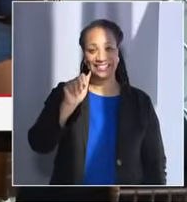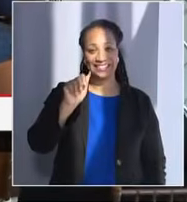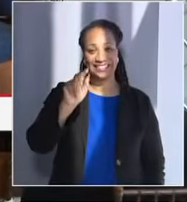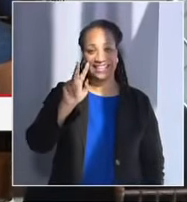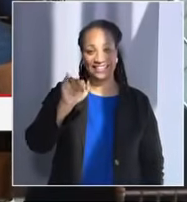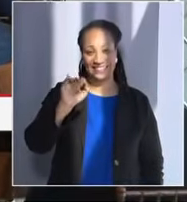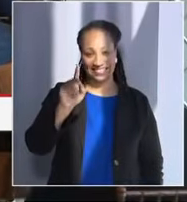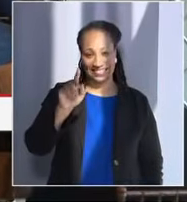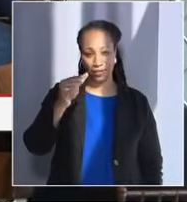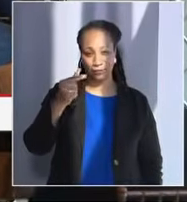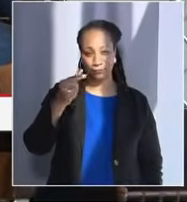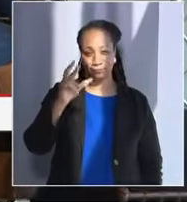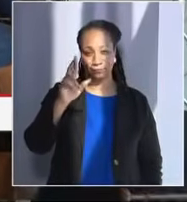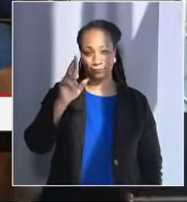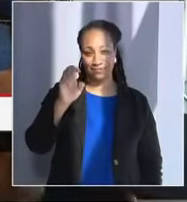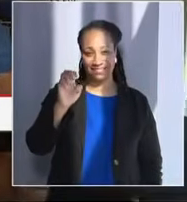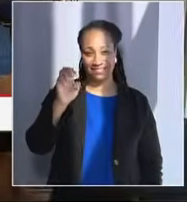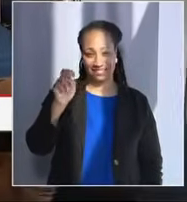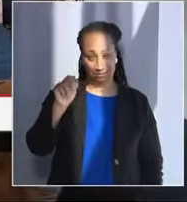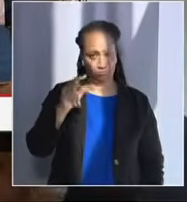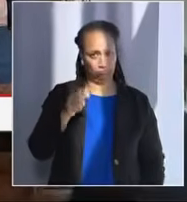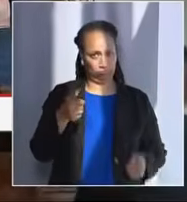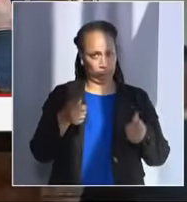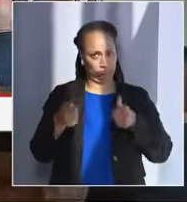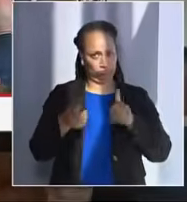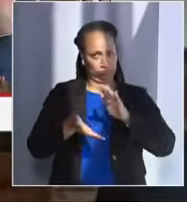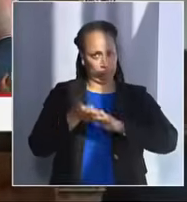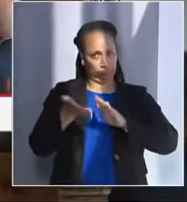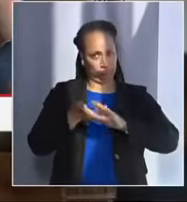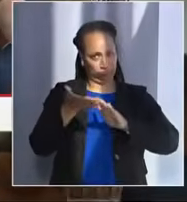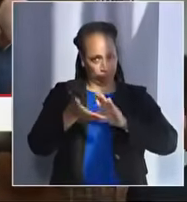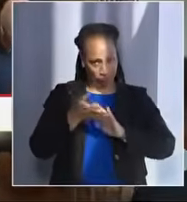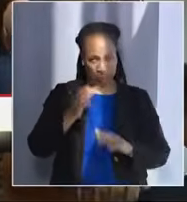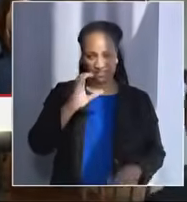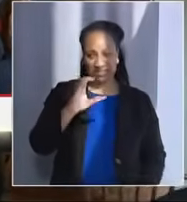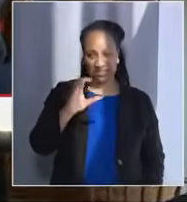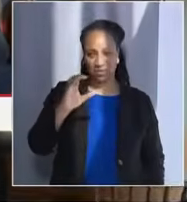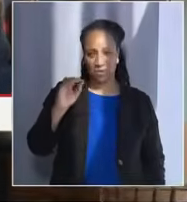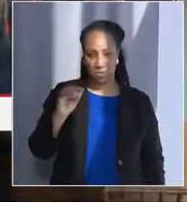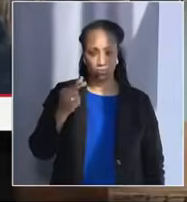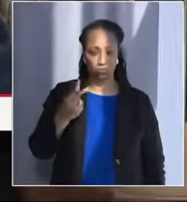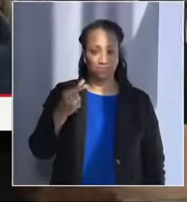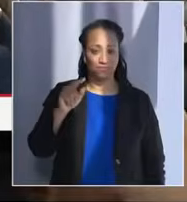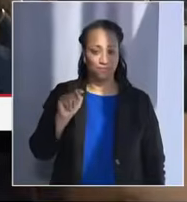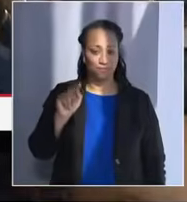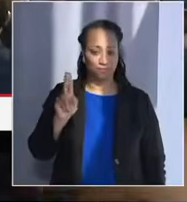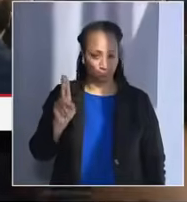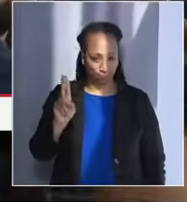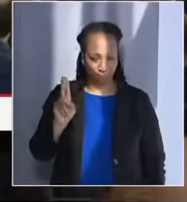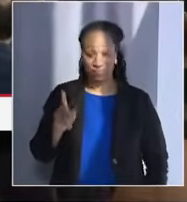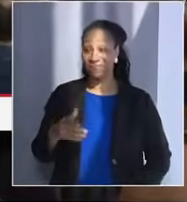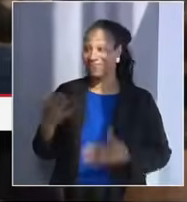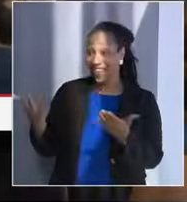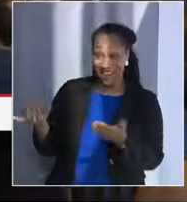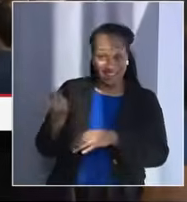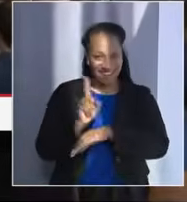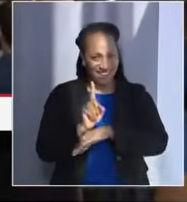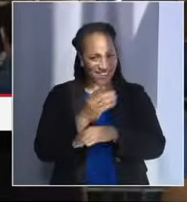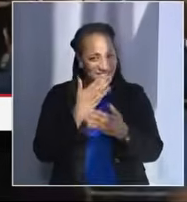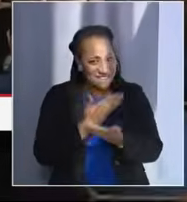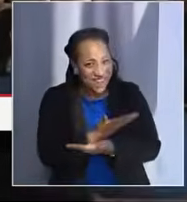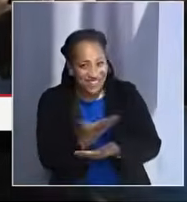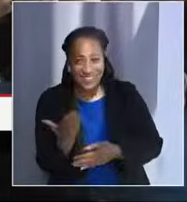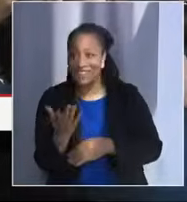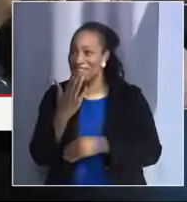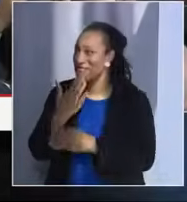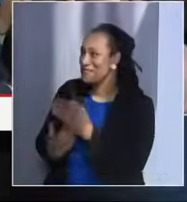morning. It is a pleasure to welcome you here to 111 Massachusetts Avenue, Georgetown's newest addition to our